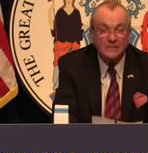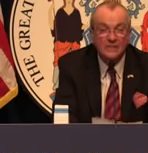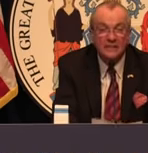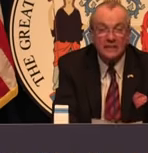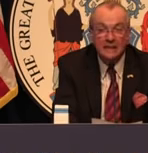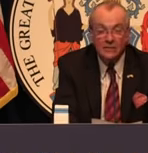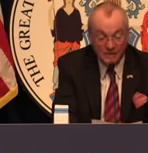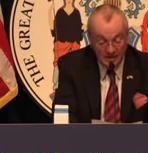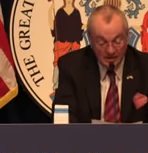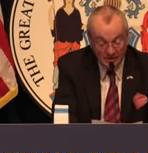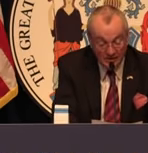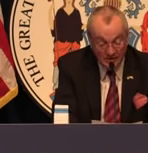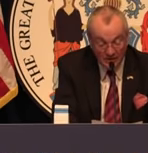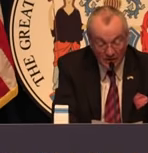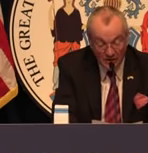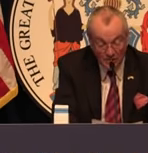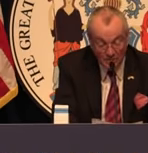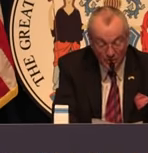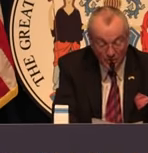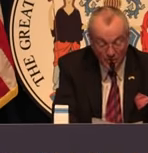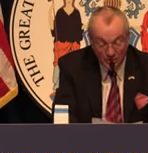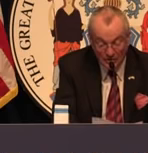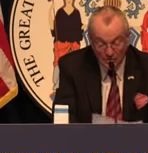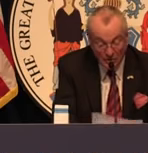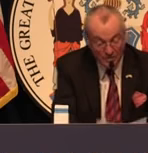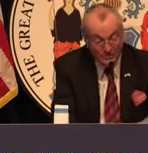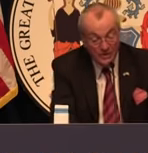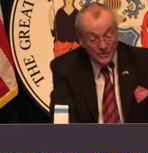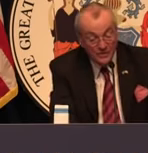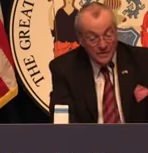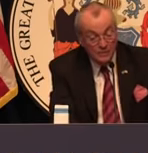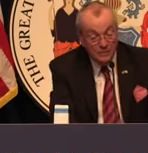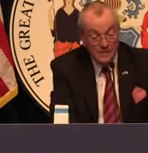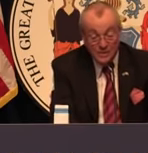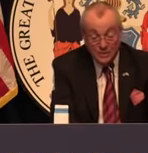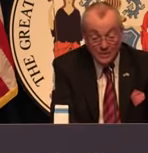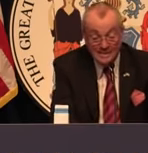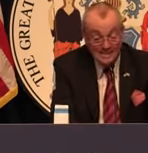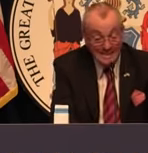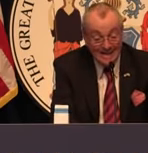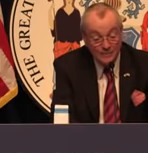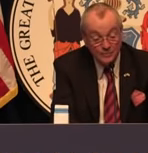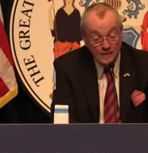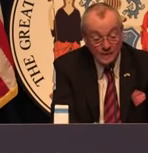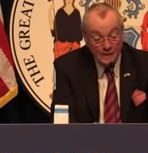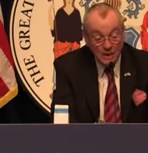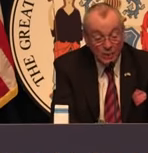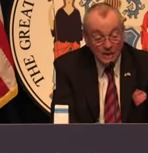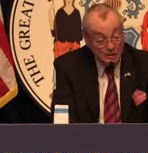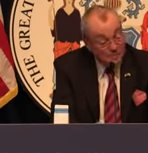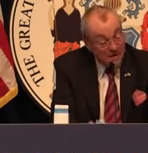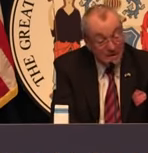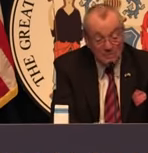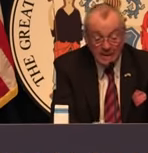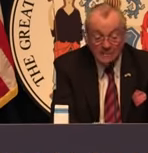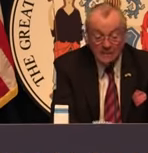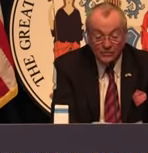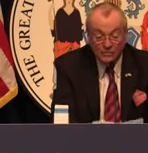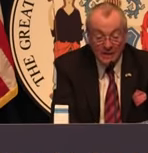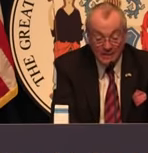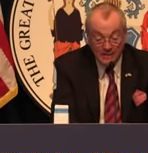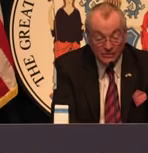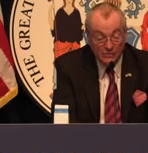of safety and sanitization protocols that the Department of Health will be issuing today. We expect that